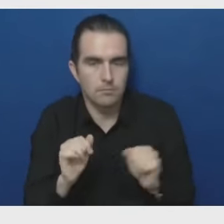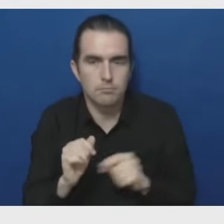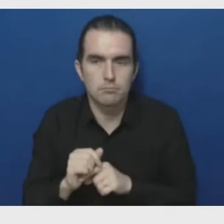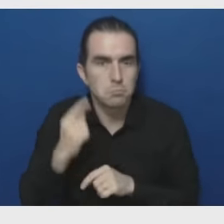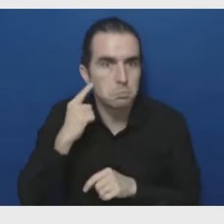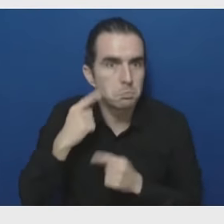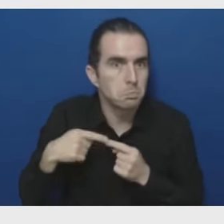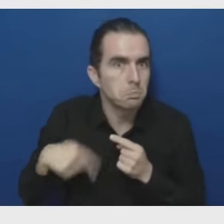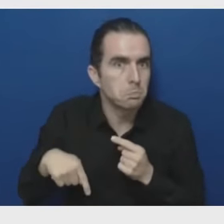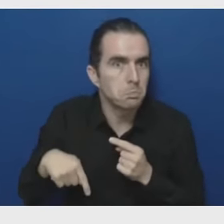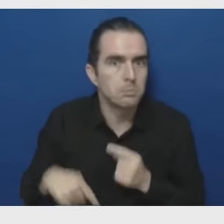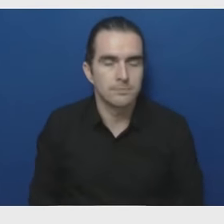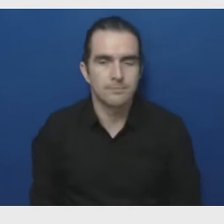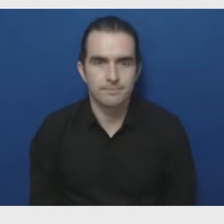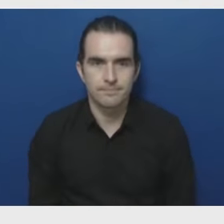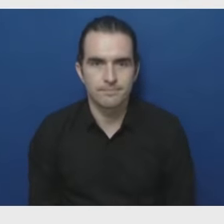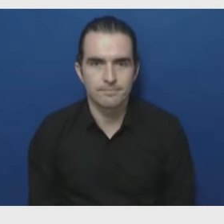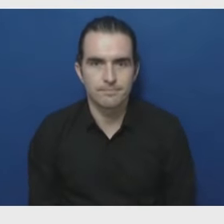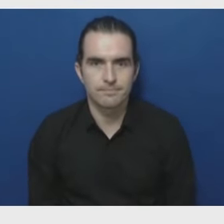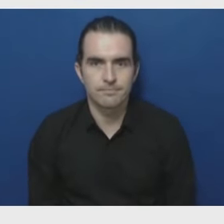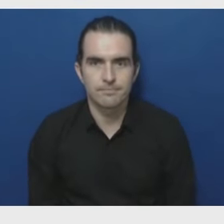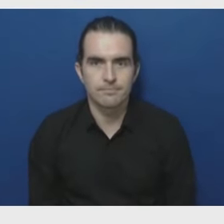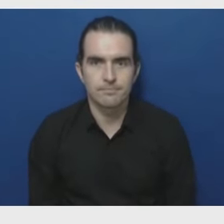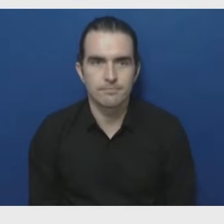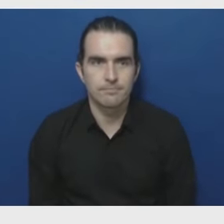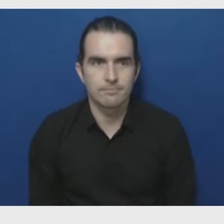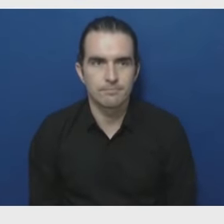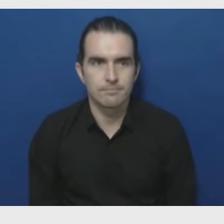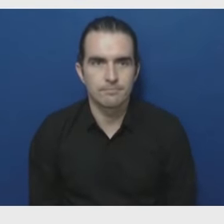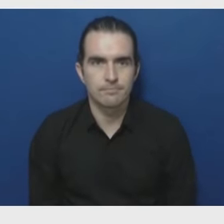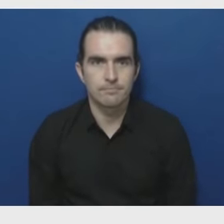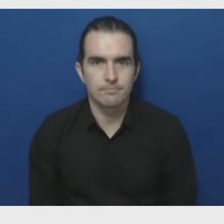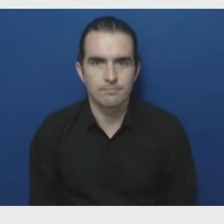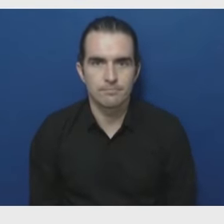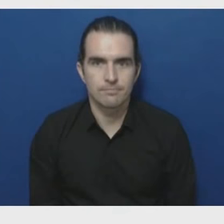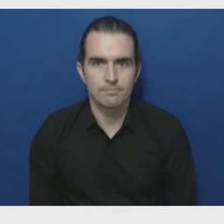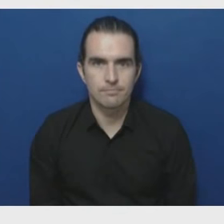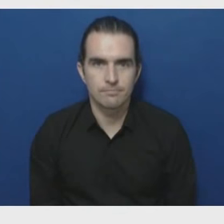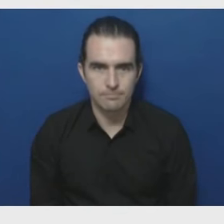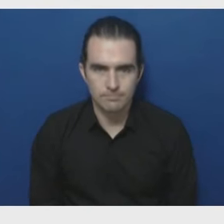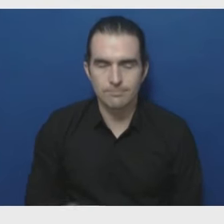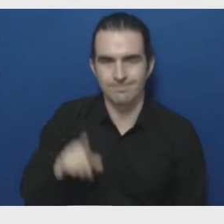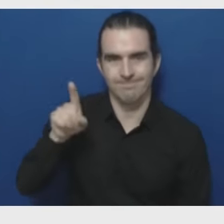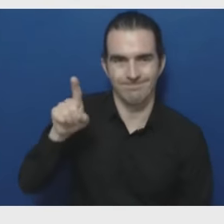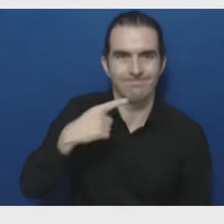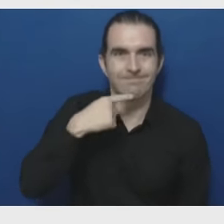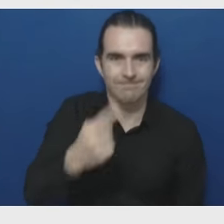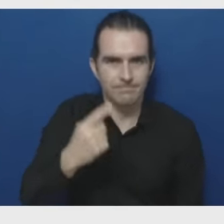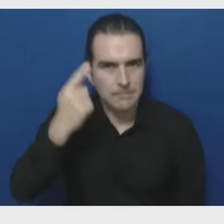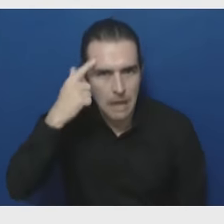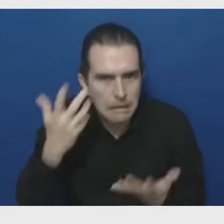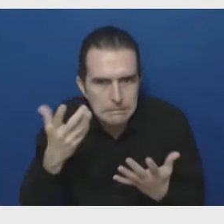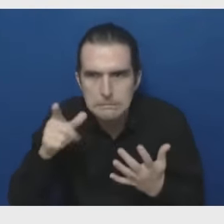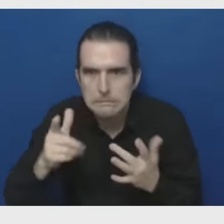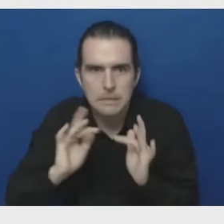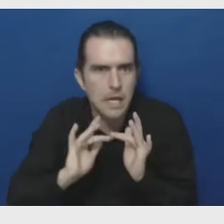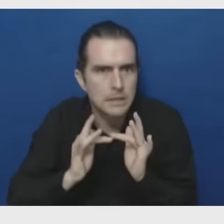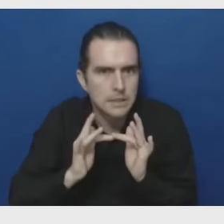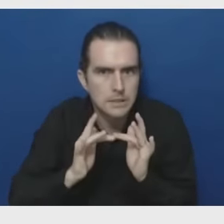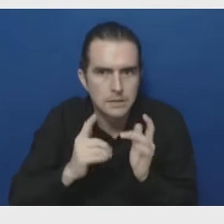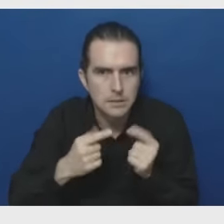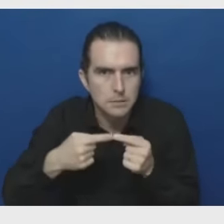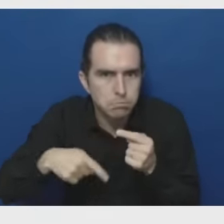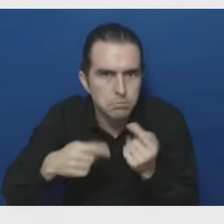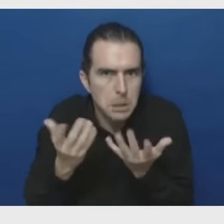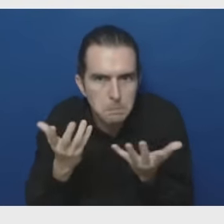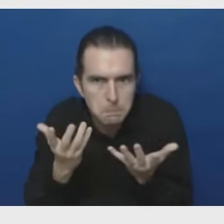I think we might be experiencing a bit of a technical difficulty, but I think there were so many gems really